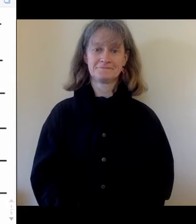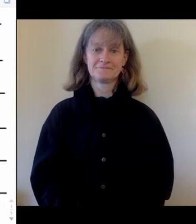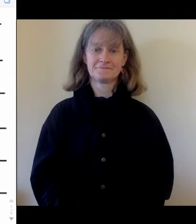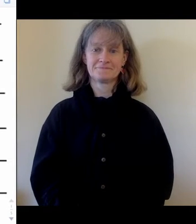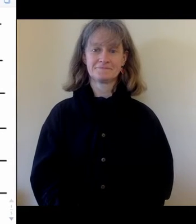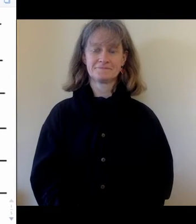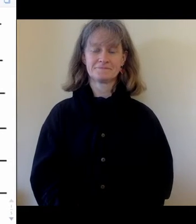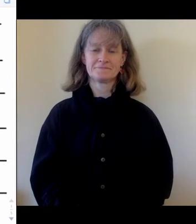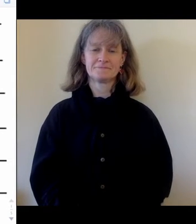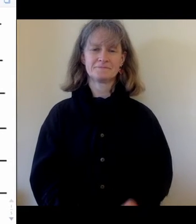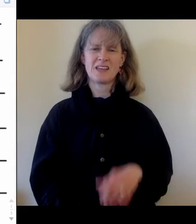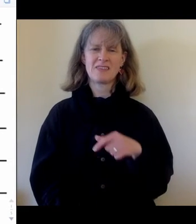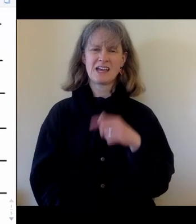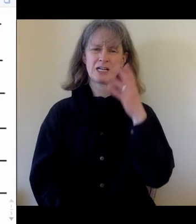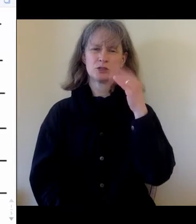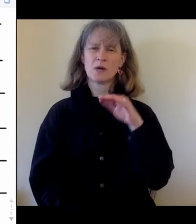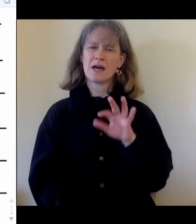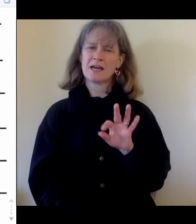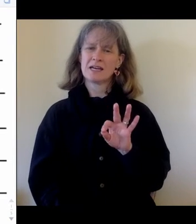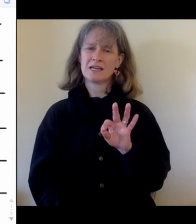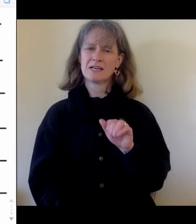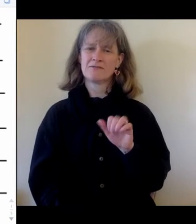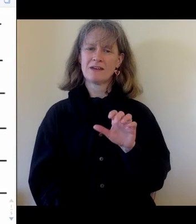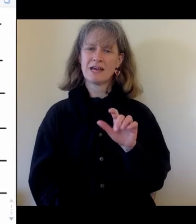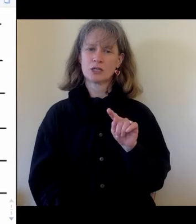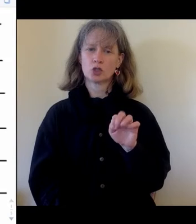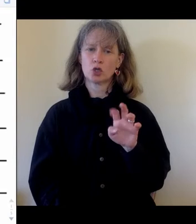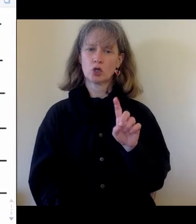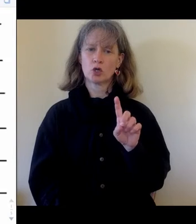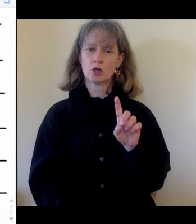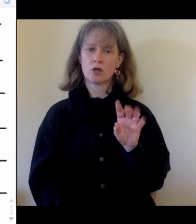Here's why factored form is useful.